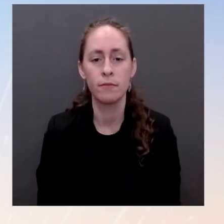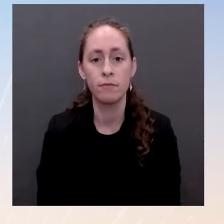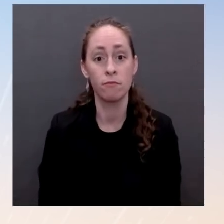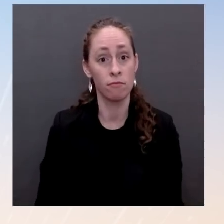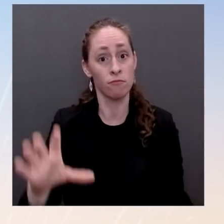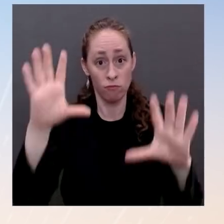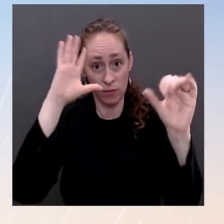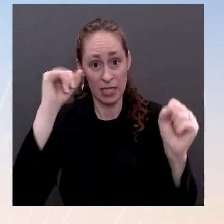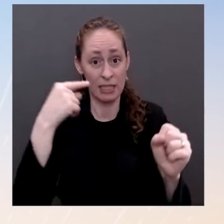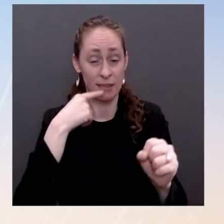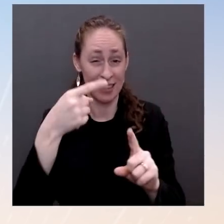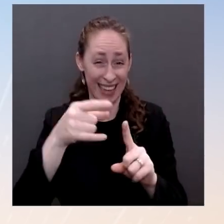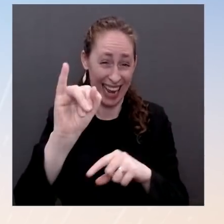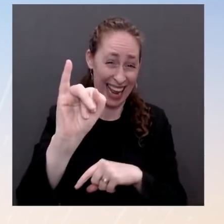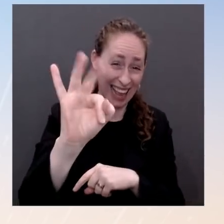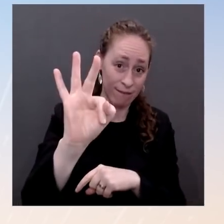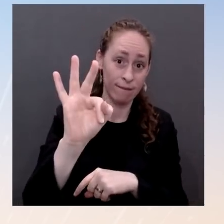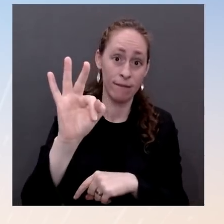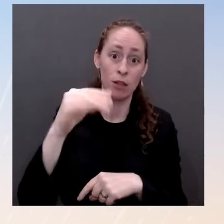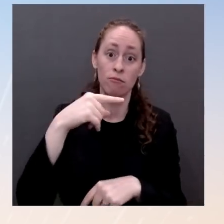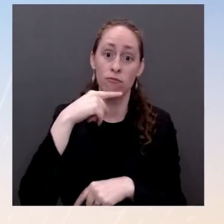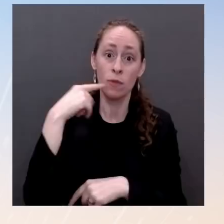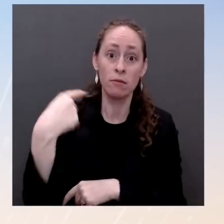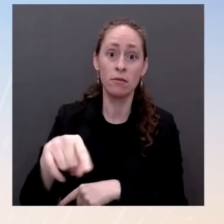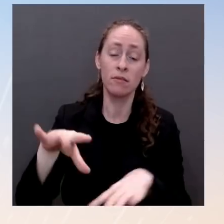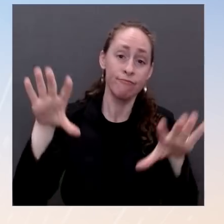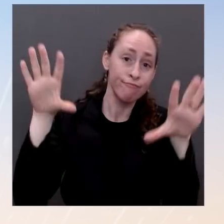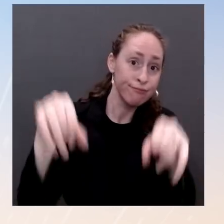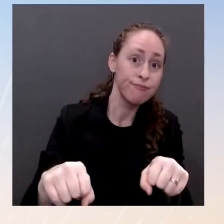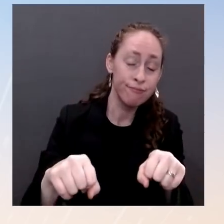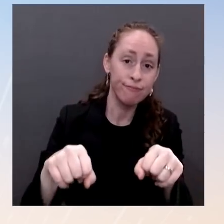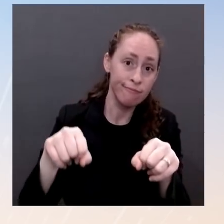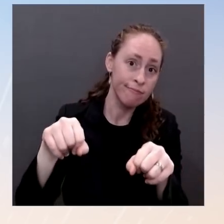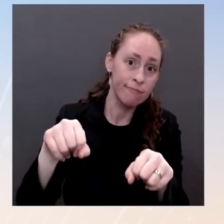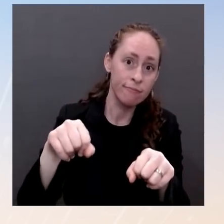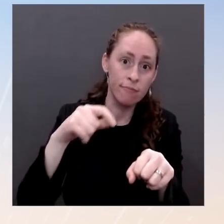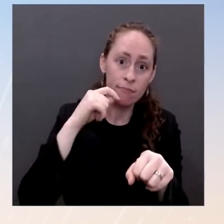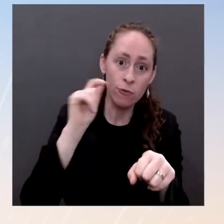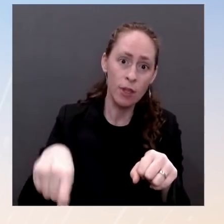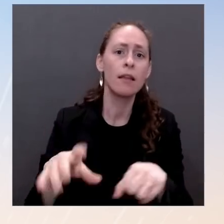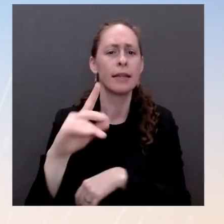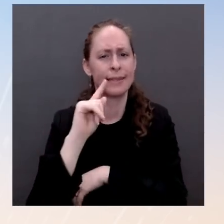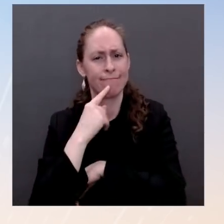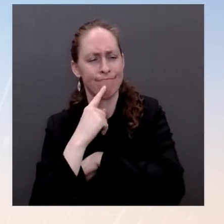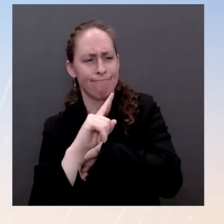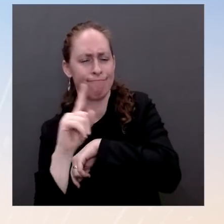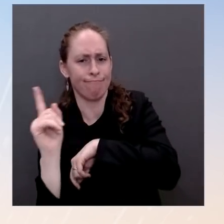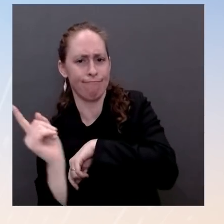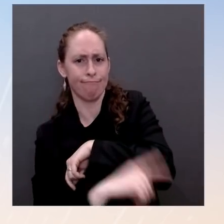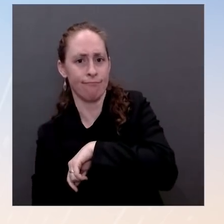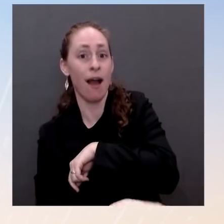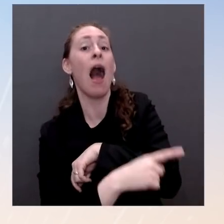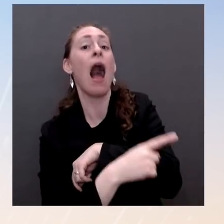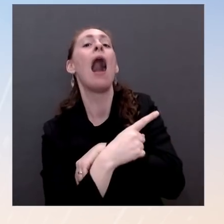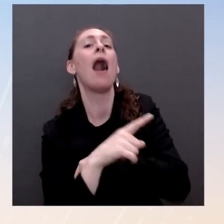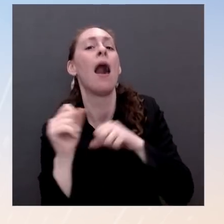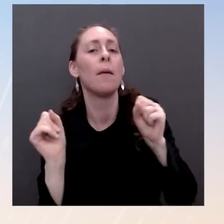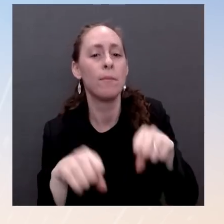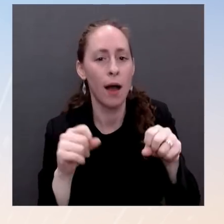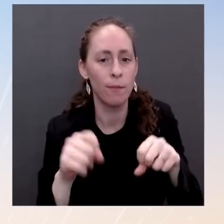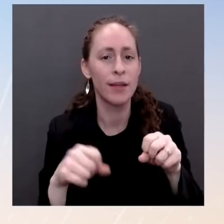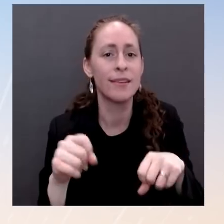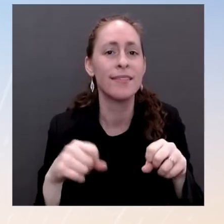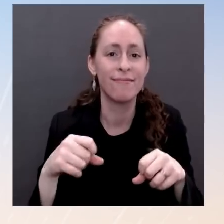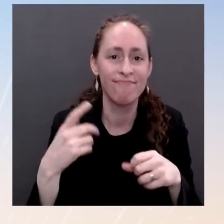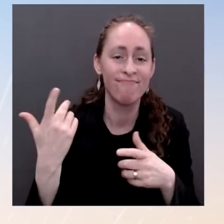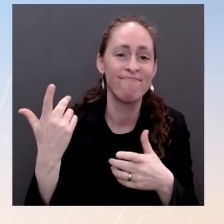place crippling sanctions, that would have consequences or an impact here at home. So I know that wasn't exactly how you were asking the question, but that was